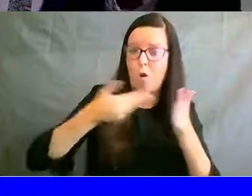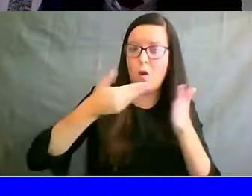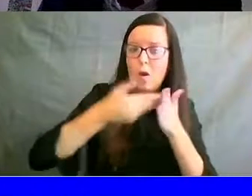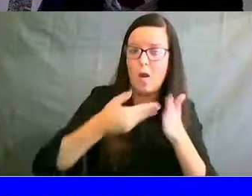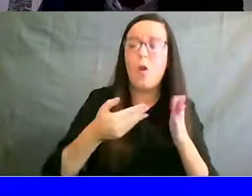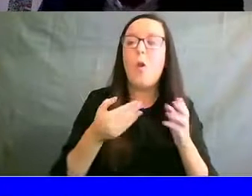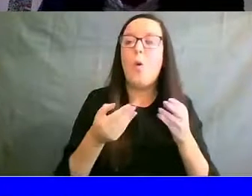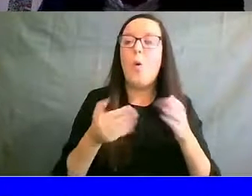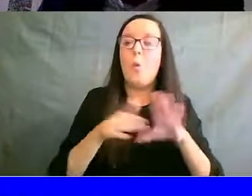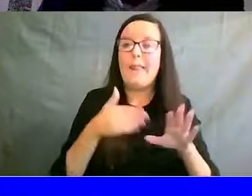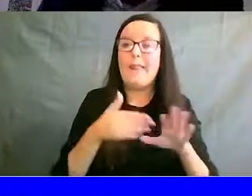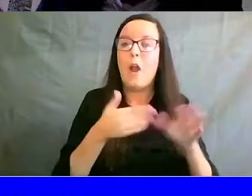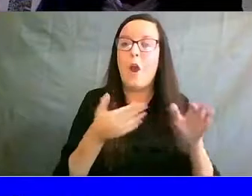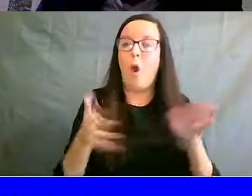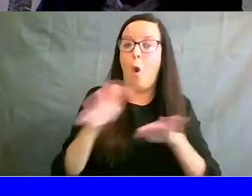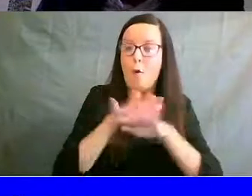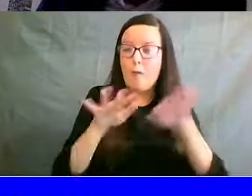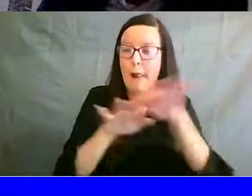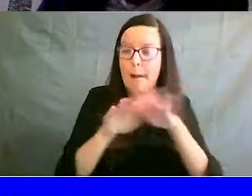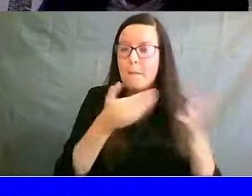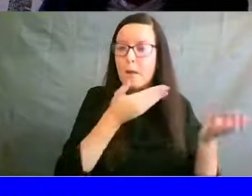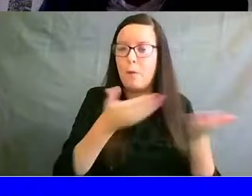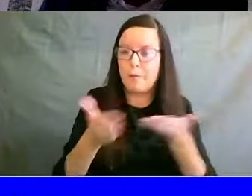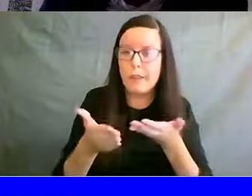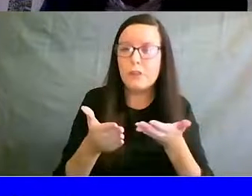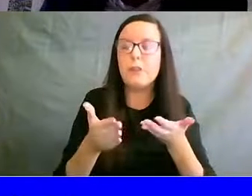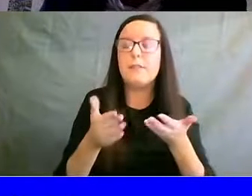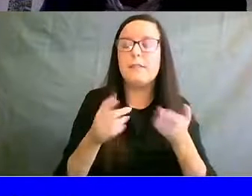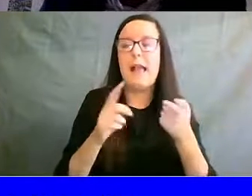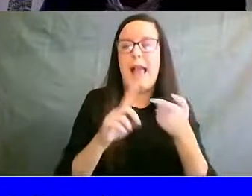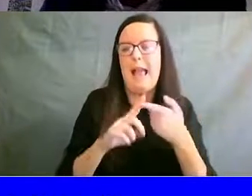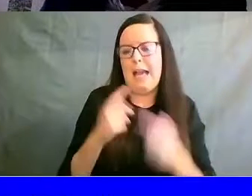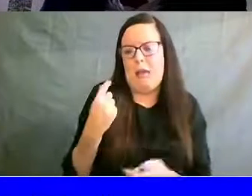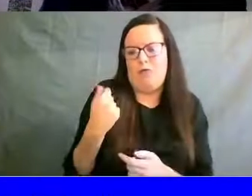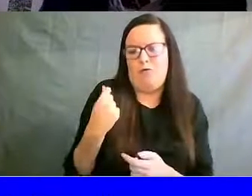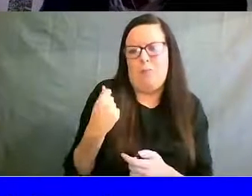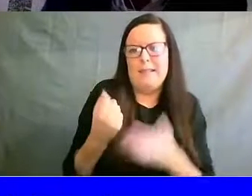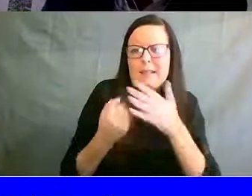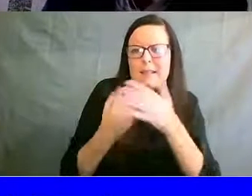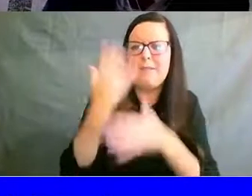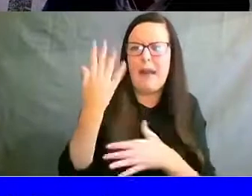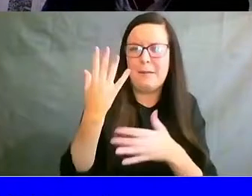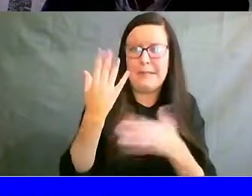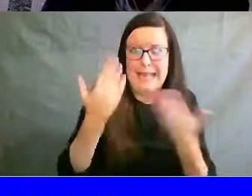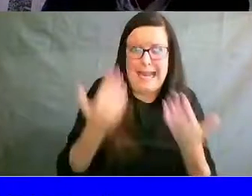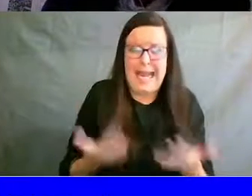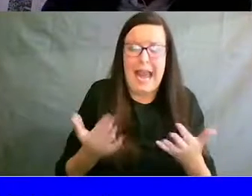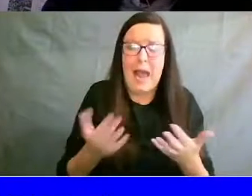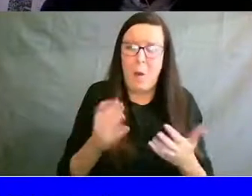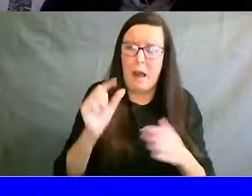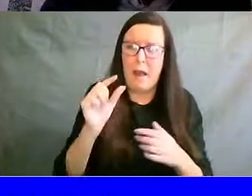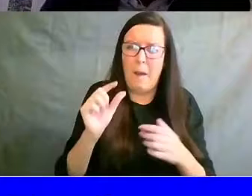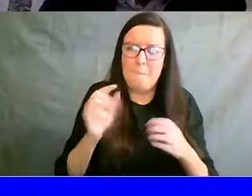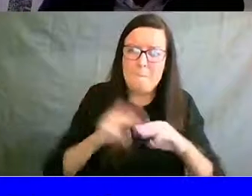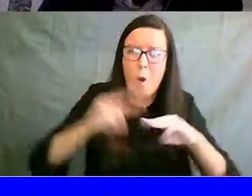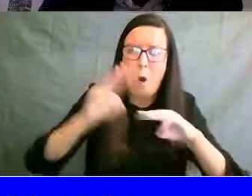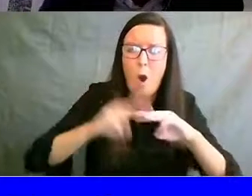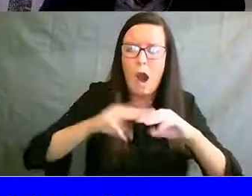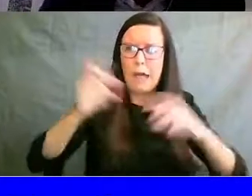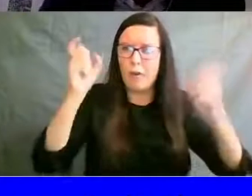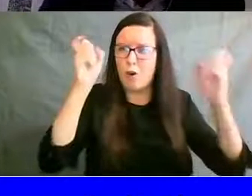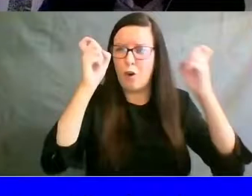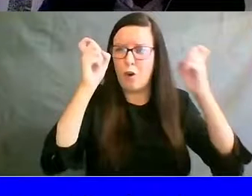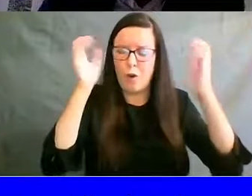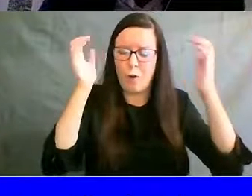provisions, the recent developments have actually created further confusion in this area. And